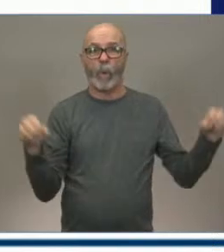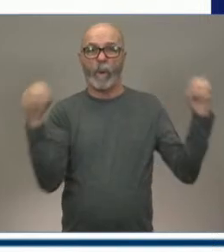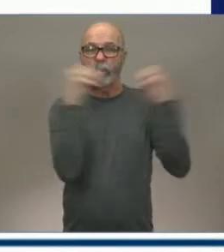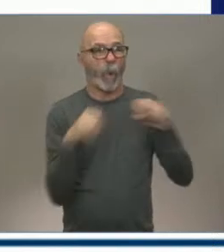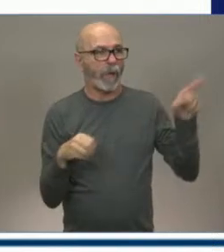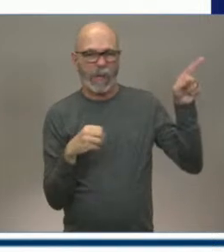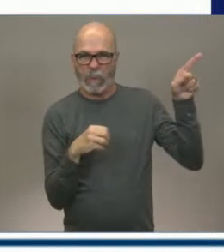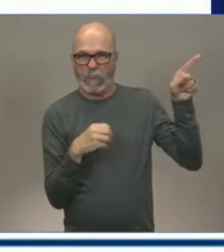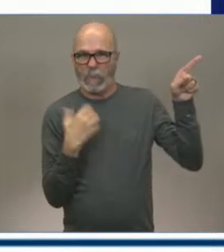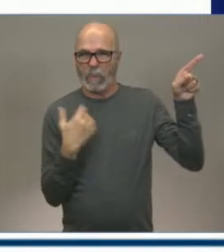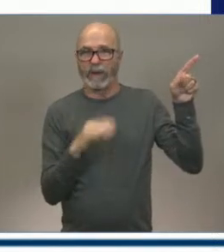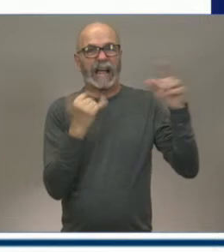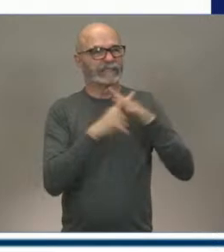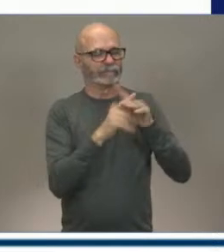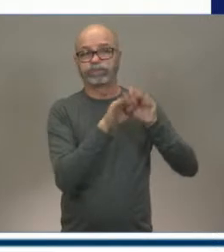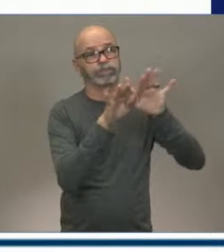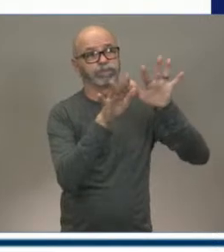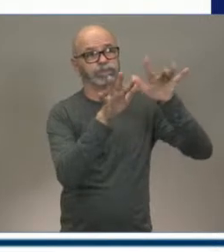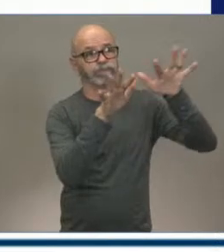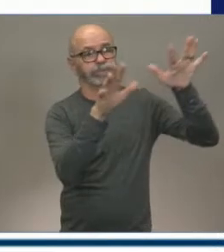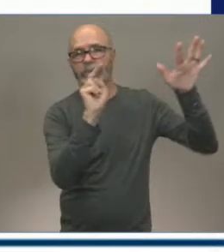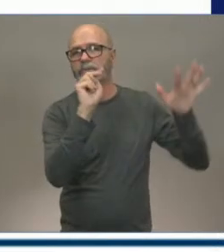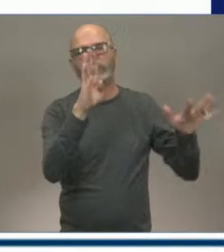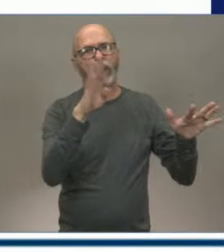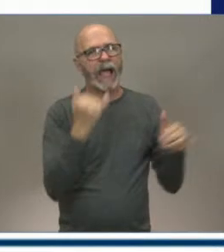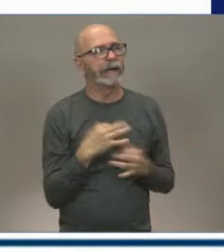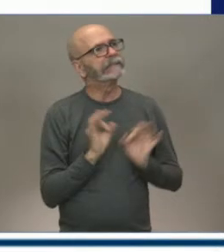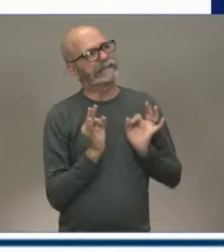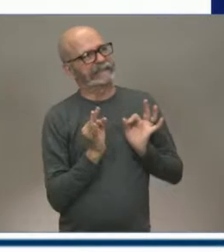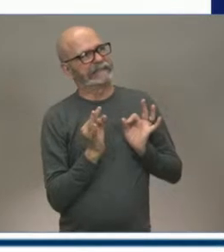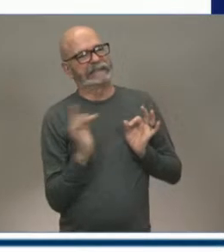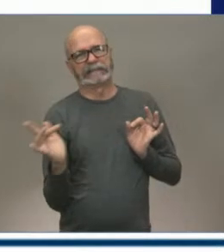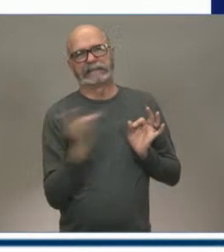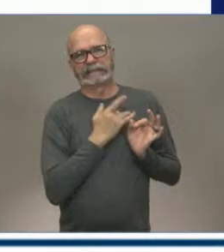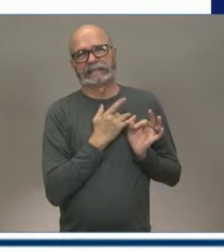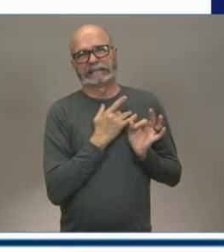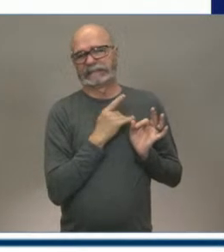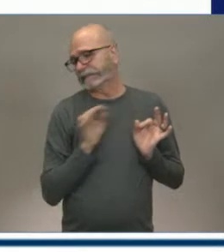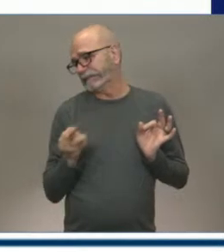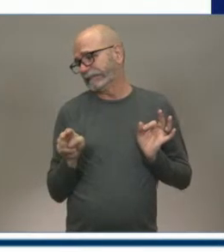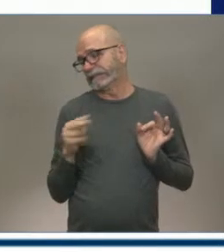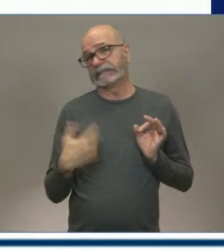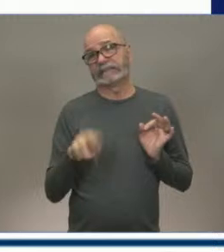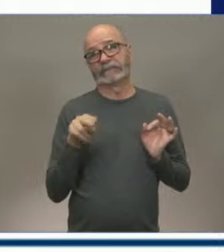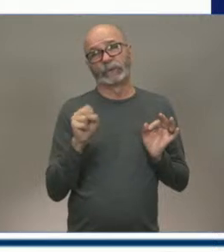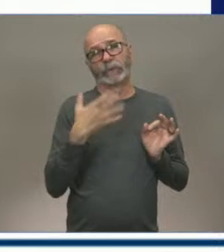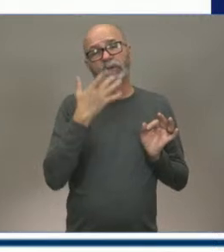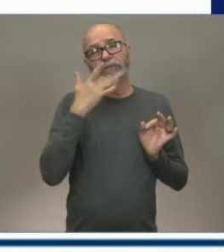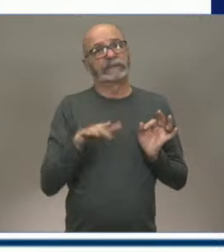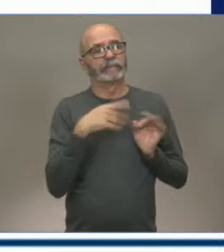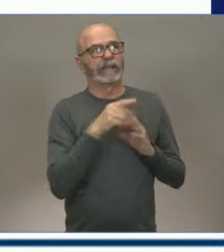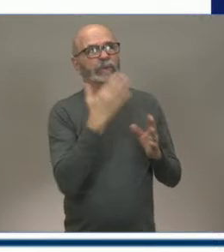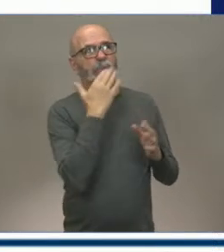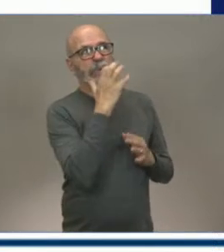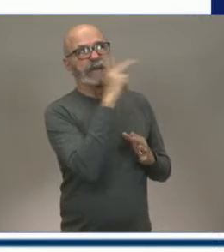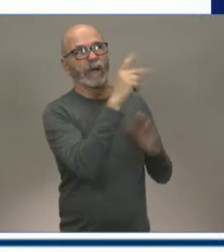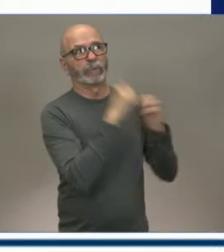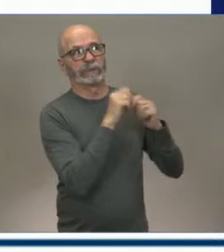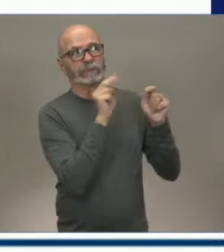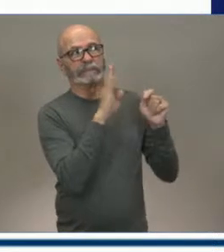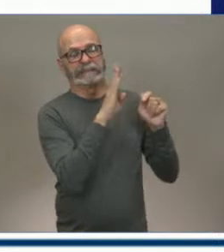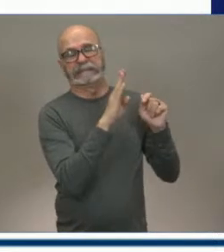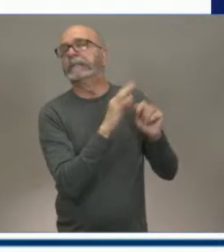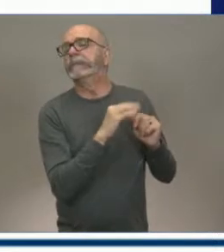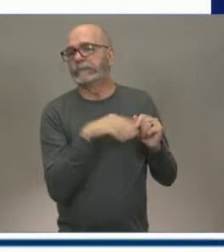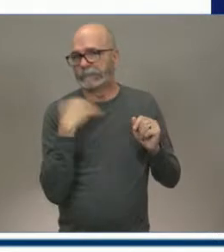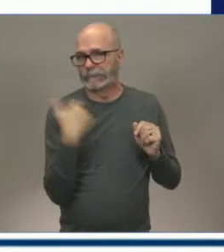the province. I feel for New Brunswick and I wish them nothing but good luck. I wish the province well as they try to